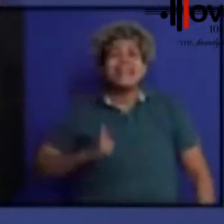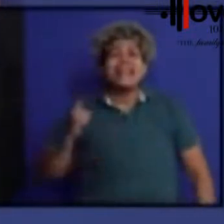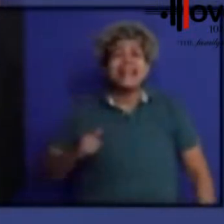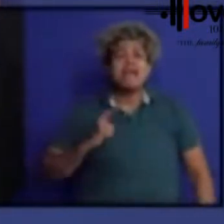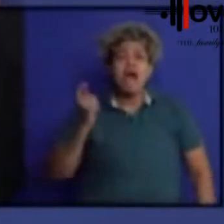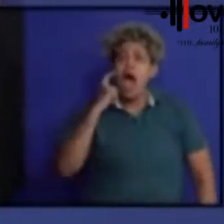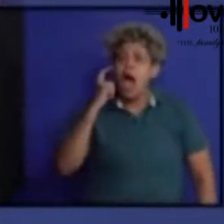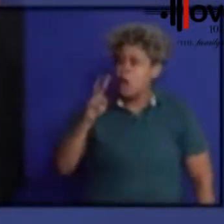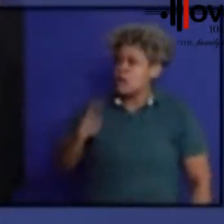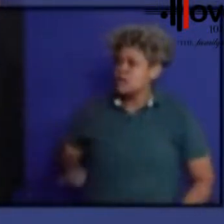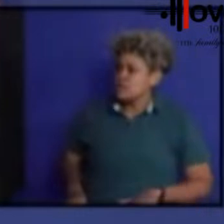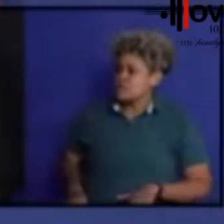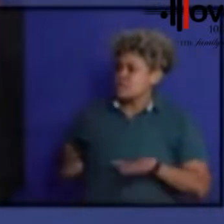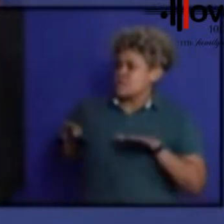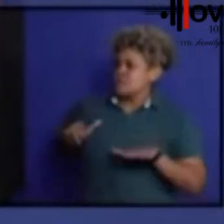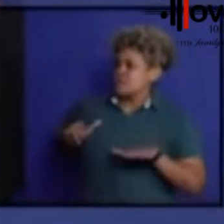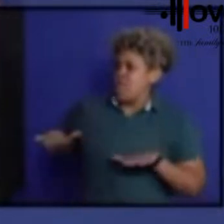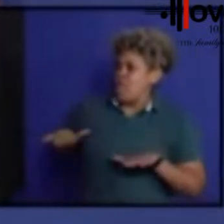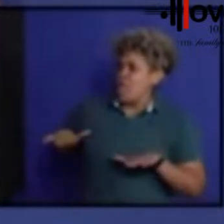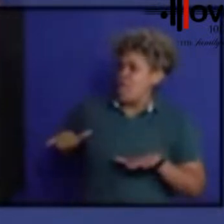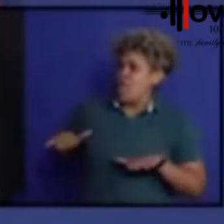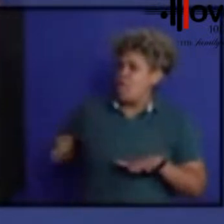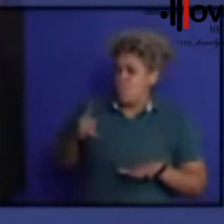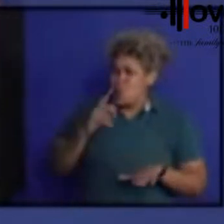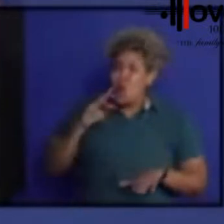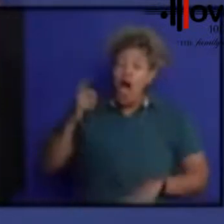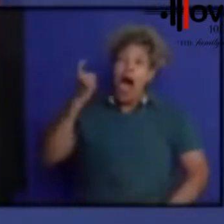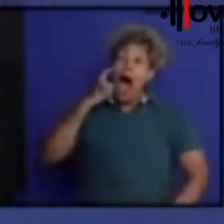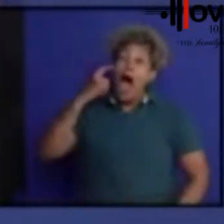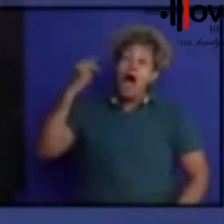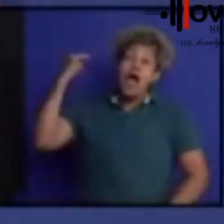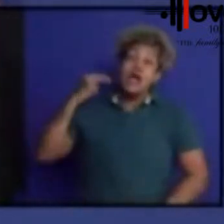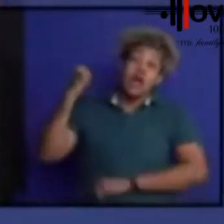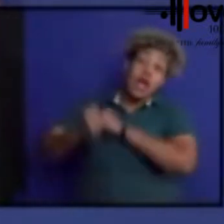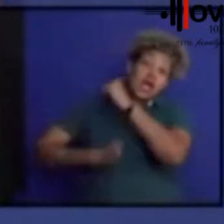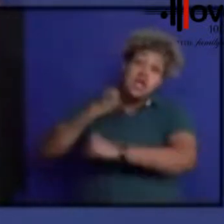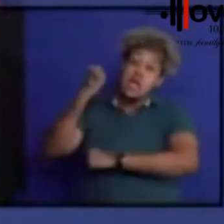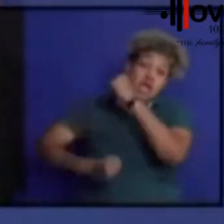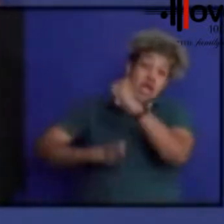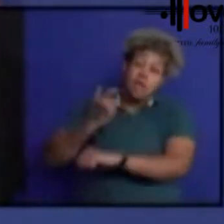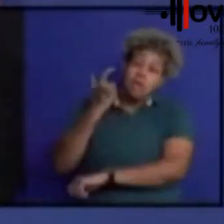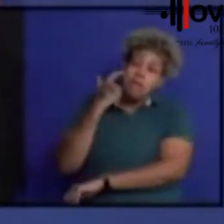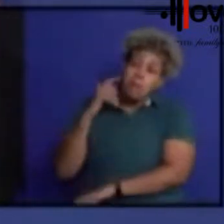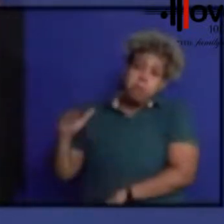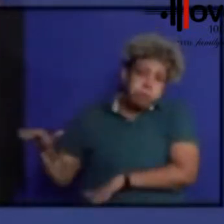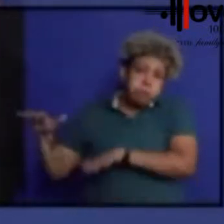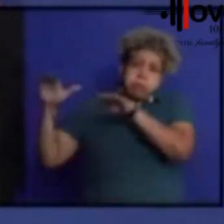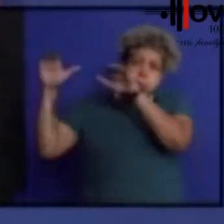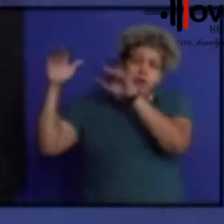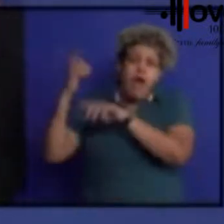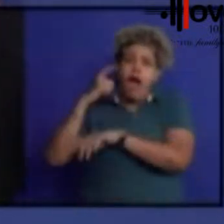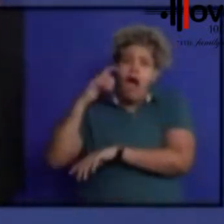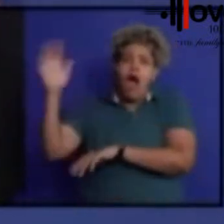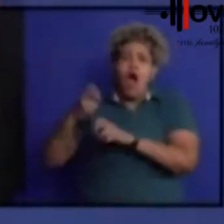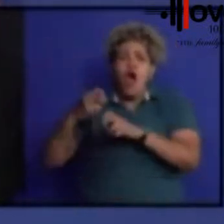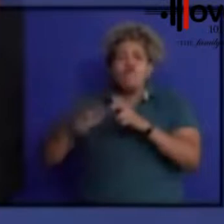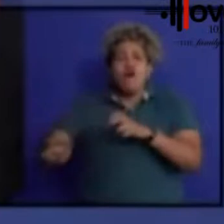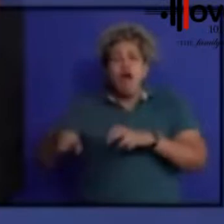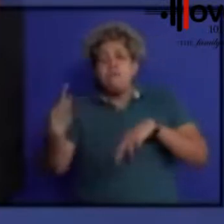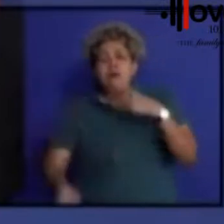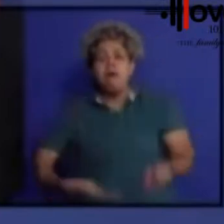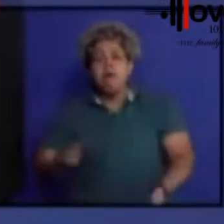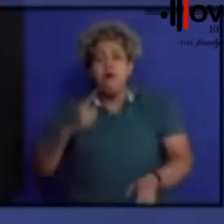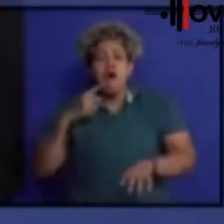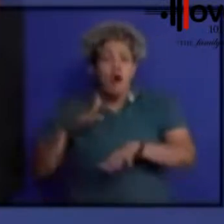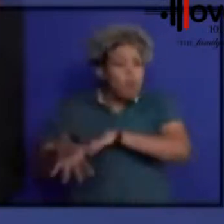low-lying area and an area is historically prone to flooding and landslide, or if you live on the